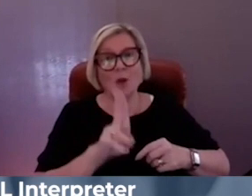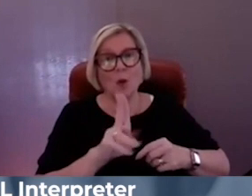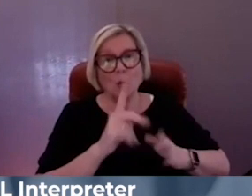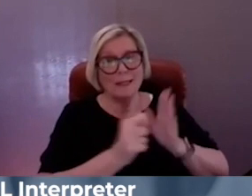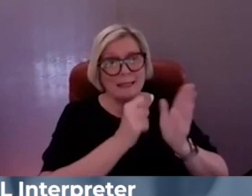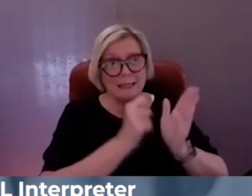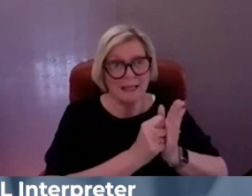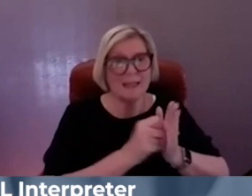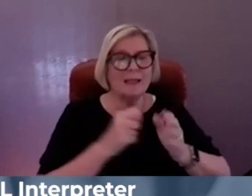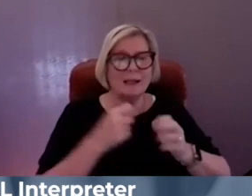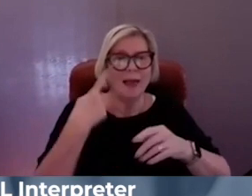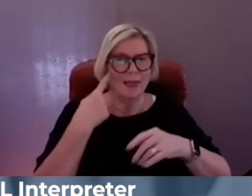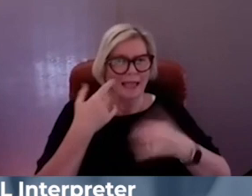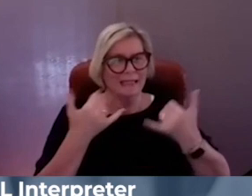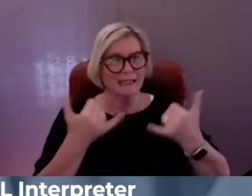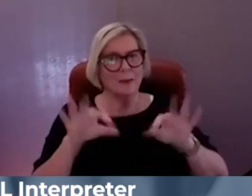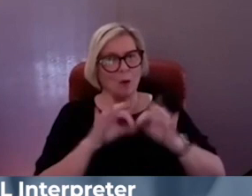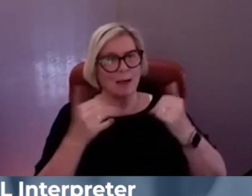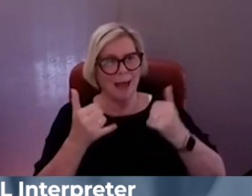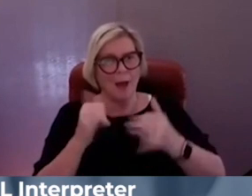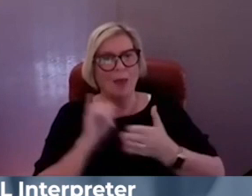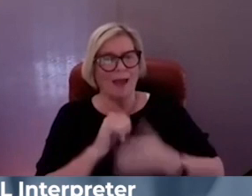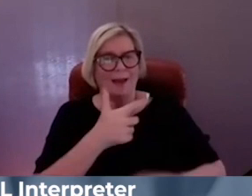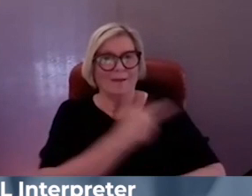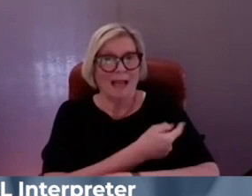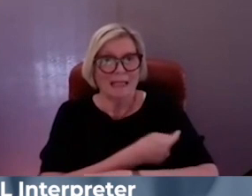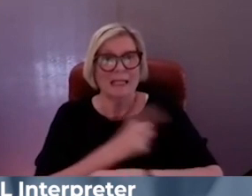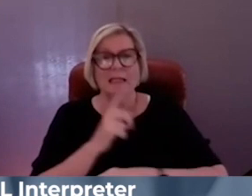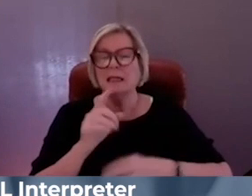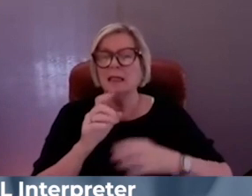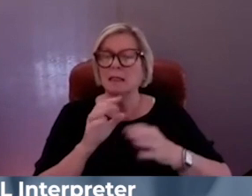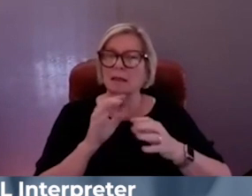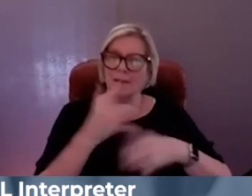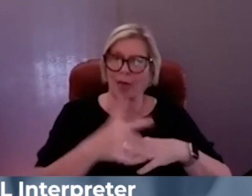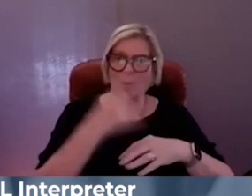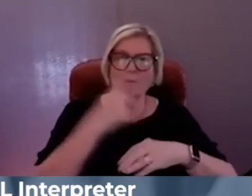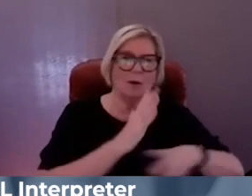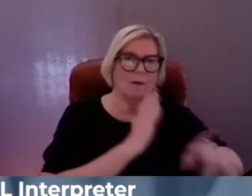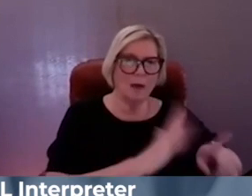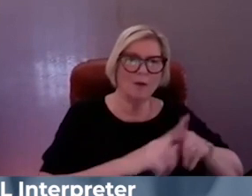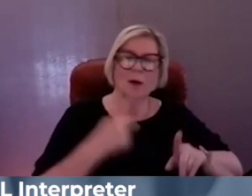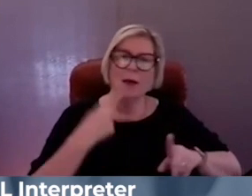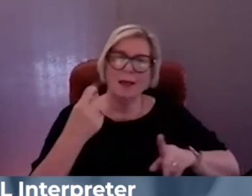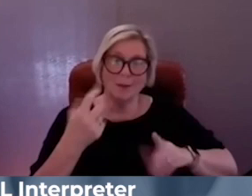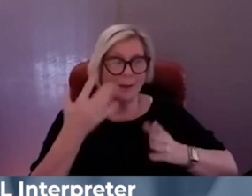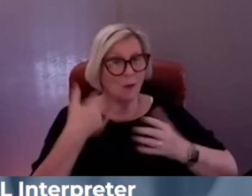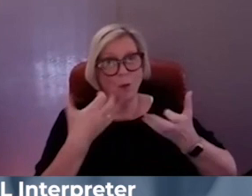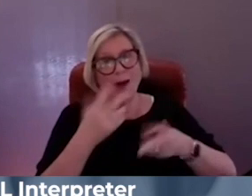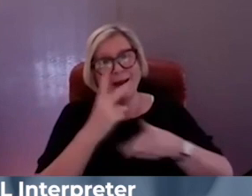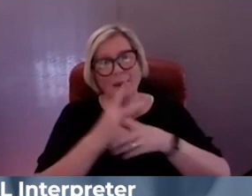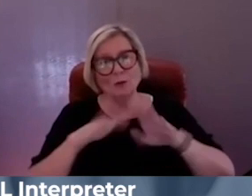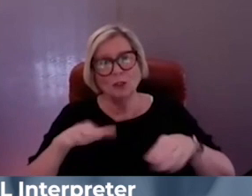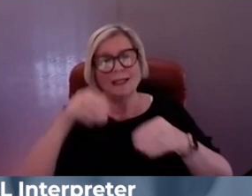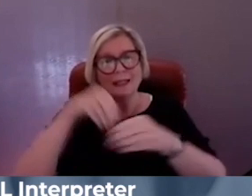optimal that the timing is now that the vaccine is available for 5 to 11-year-olds, because again, we want to keep them in school and keep them